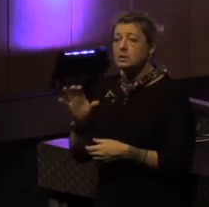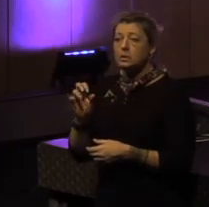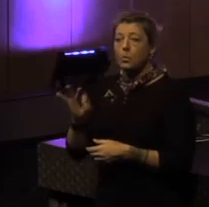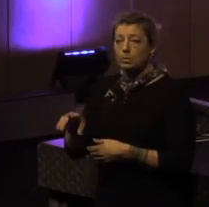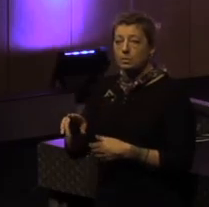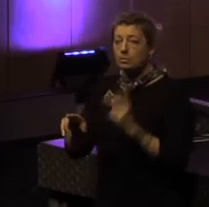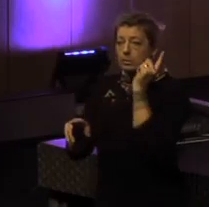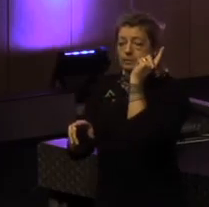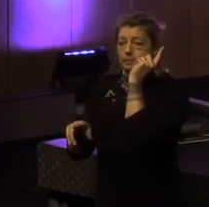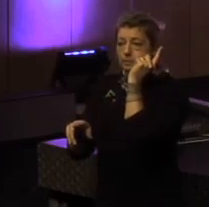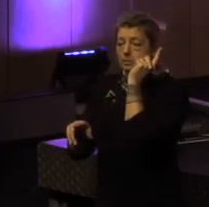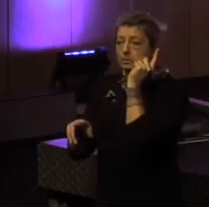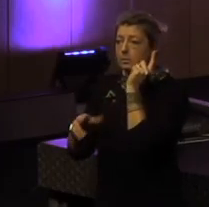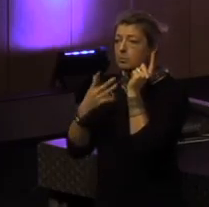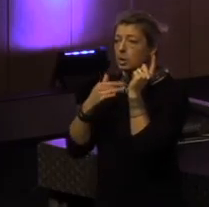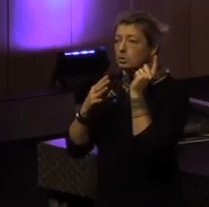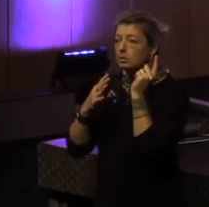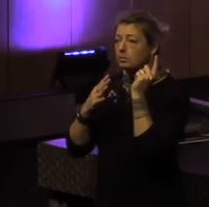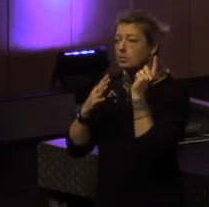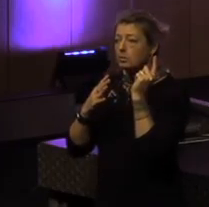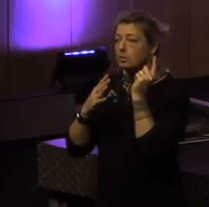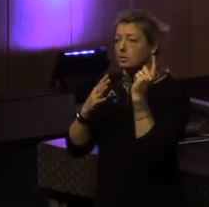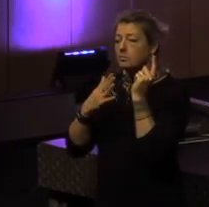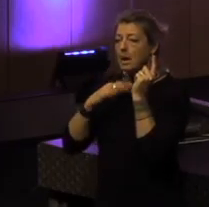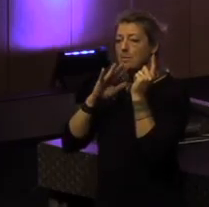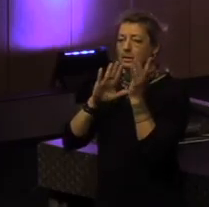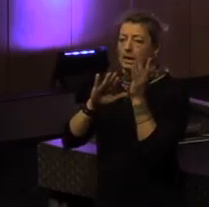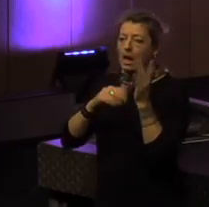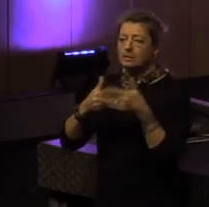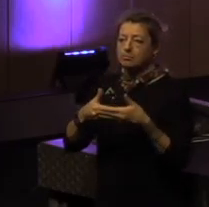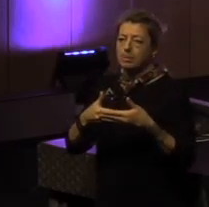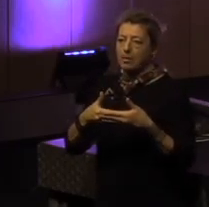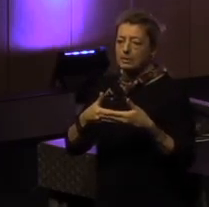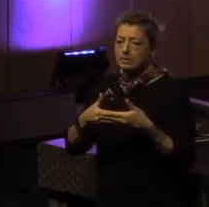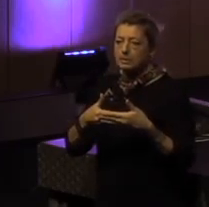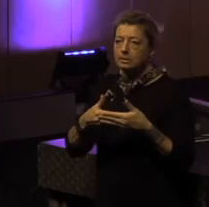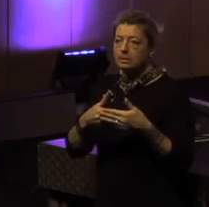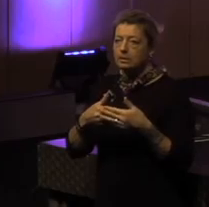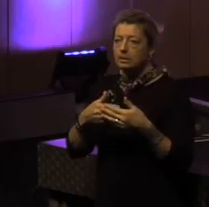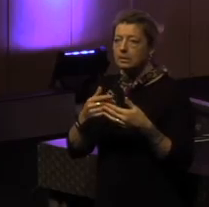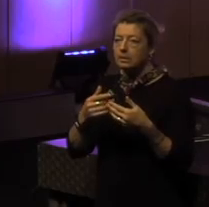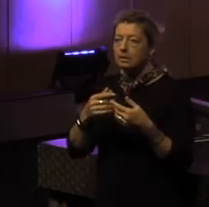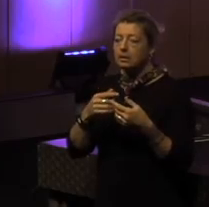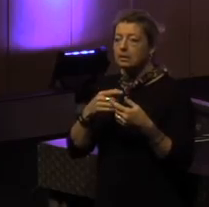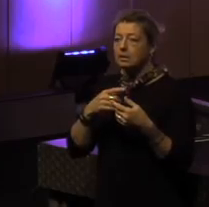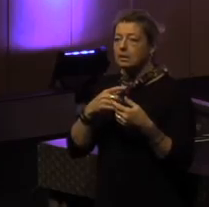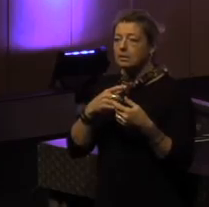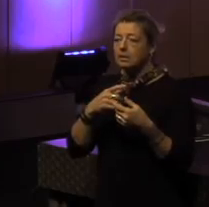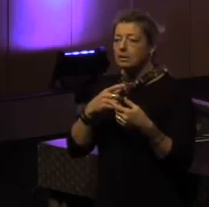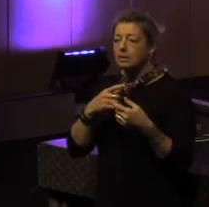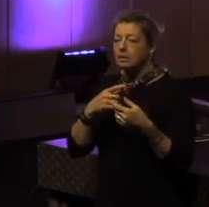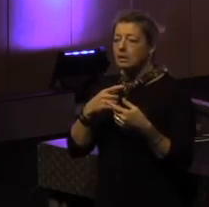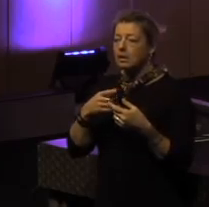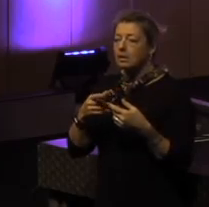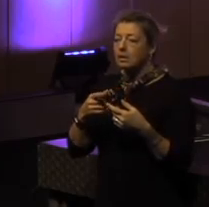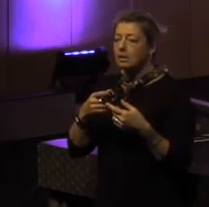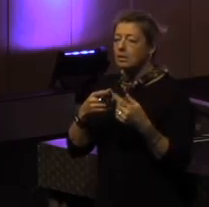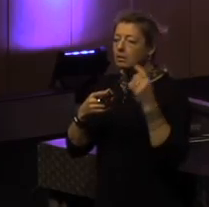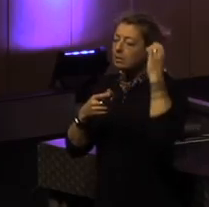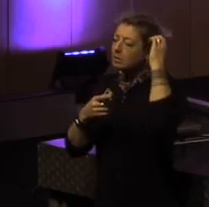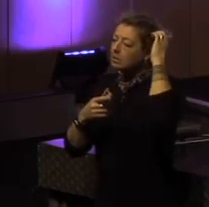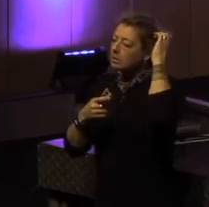Mike Brown's death not only shook up Ferguson, not only shook up St. Louis, it shook up the entire world.